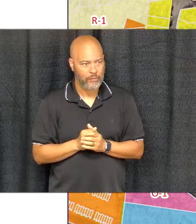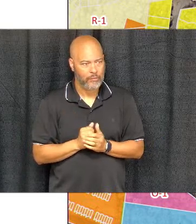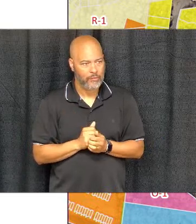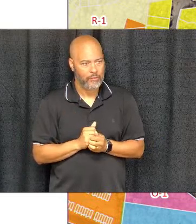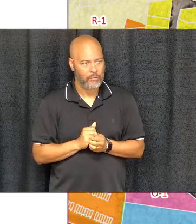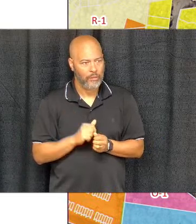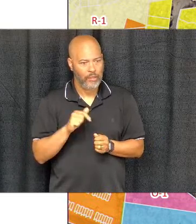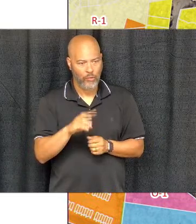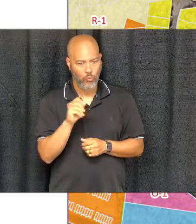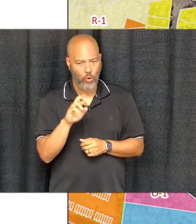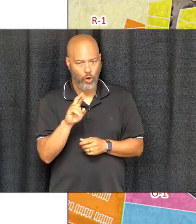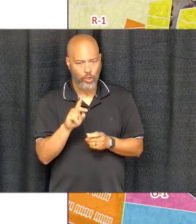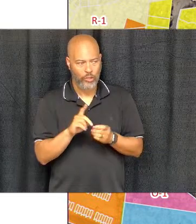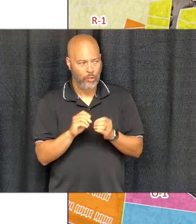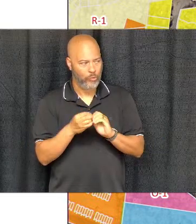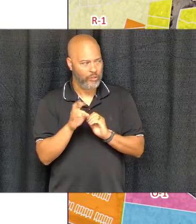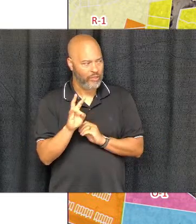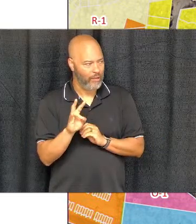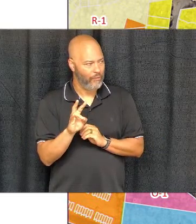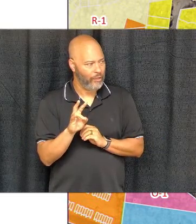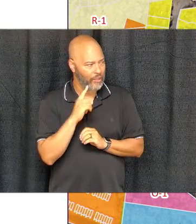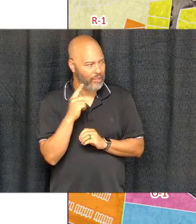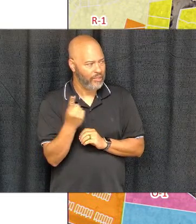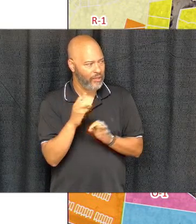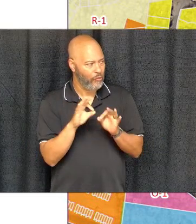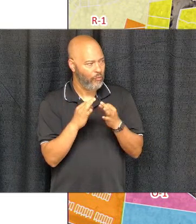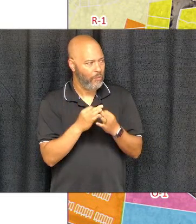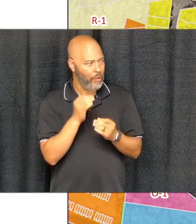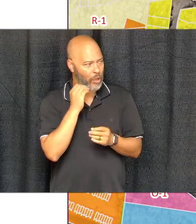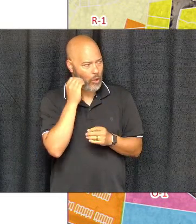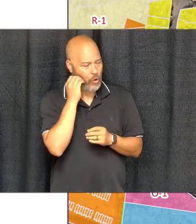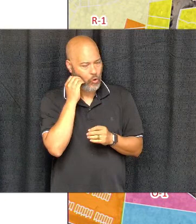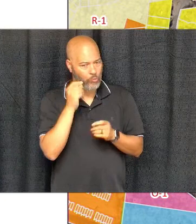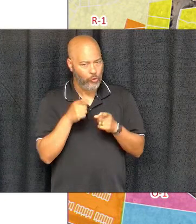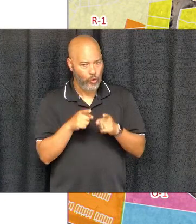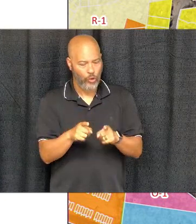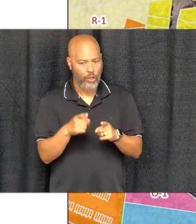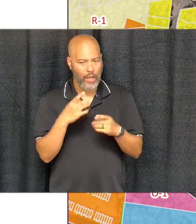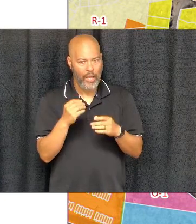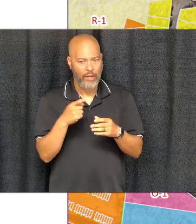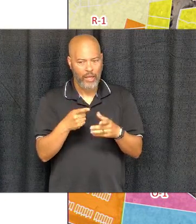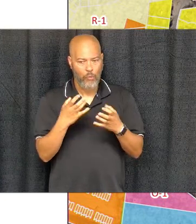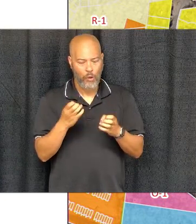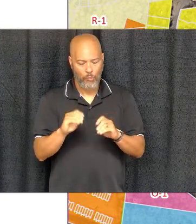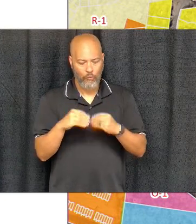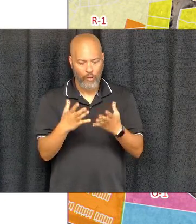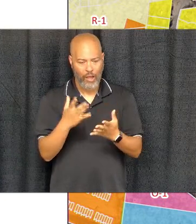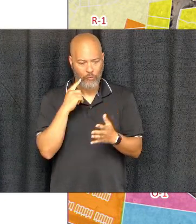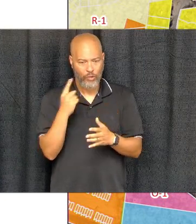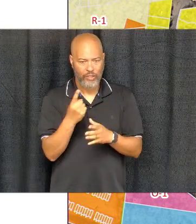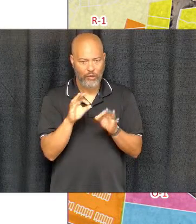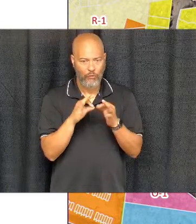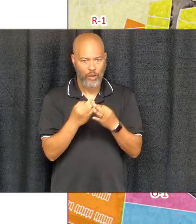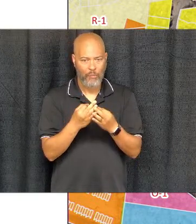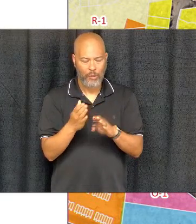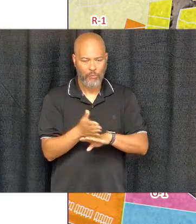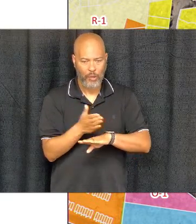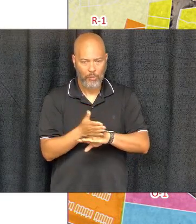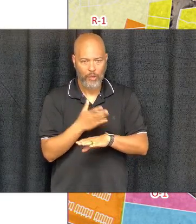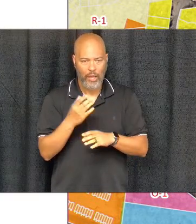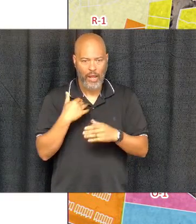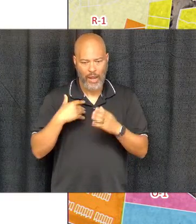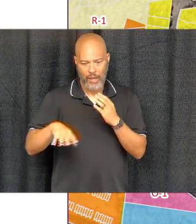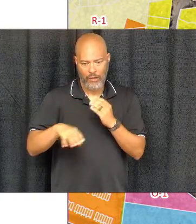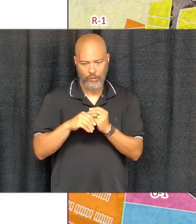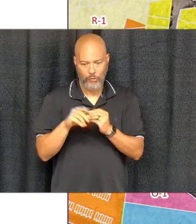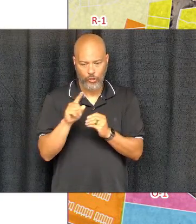This is in Council Ward number 7. It's a single-family home site currently, and the applicant's statement is to provide for single-family development and extend the